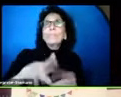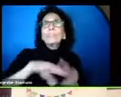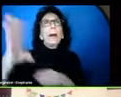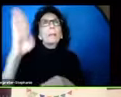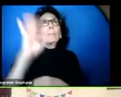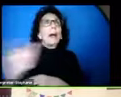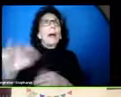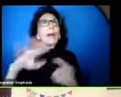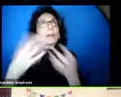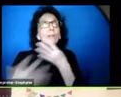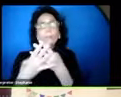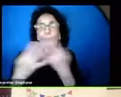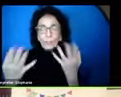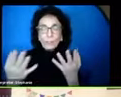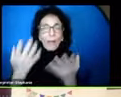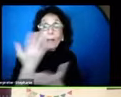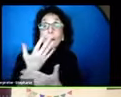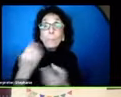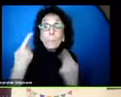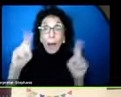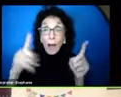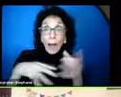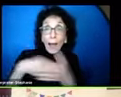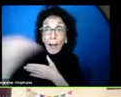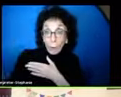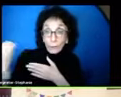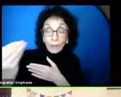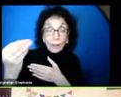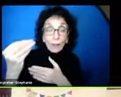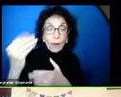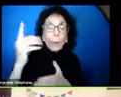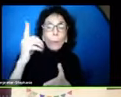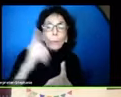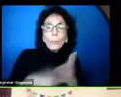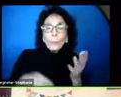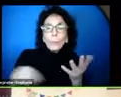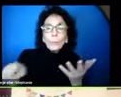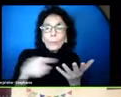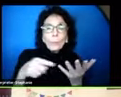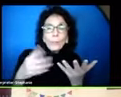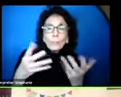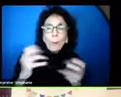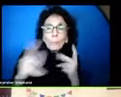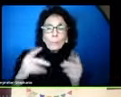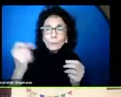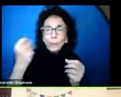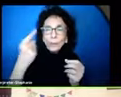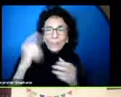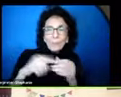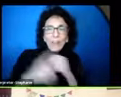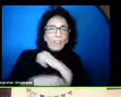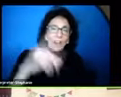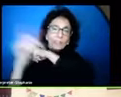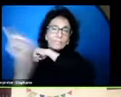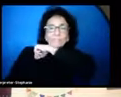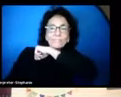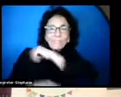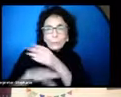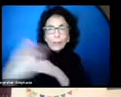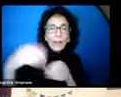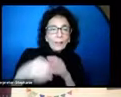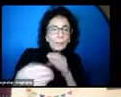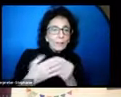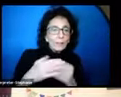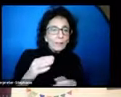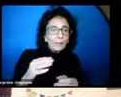incarcerated in prison, what do you want people to know about this harsh sentence? Who should go